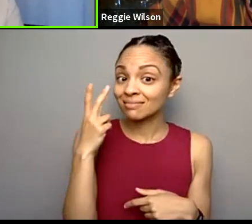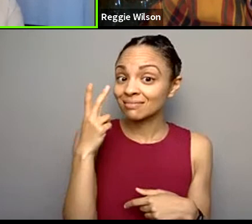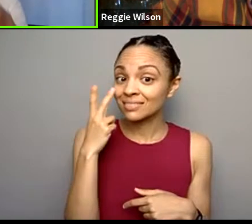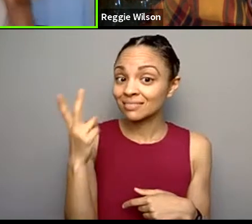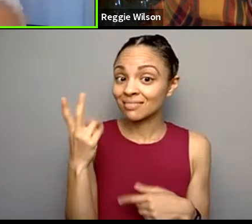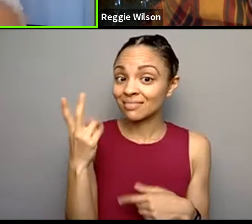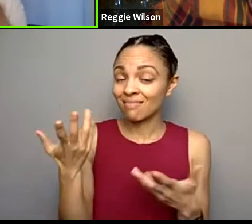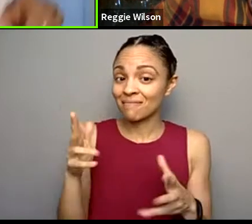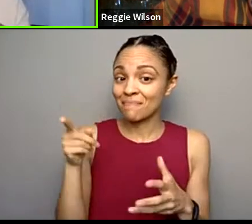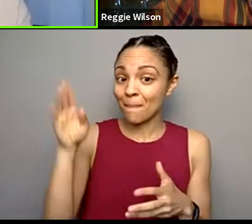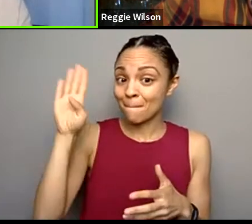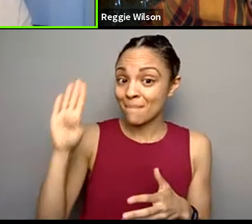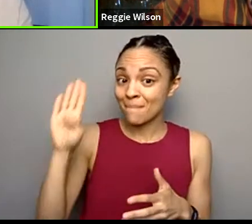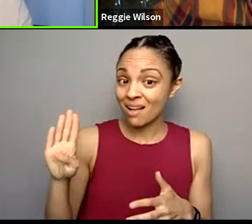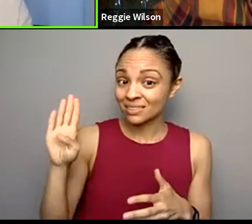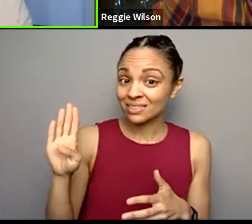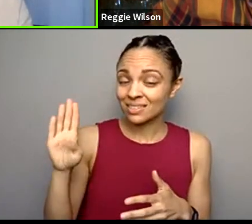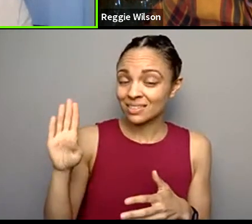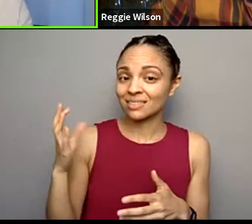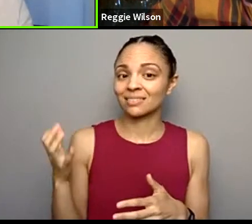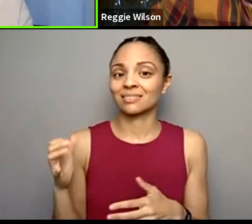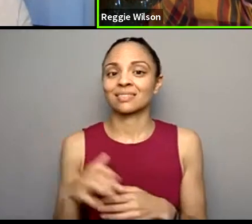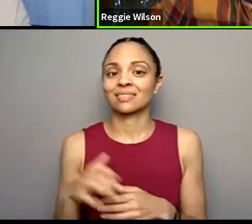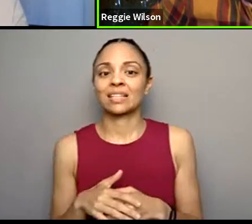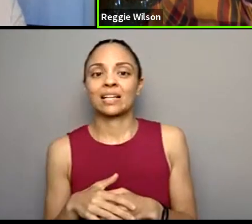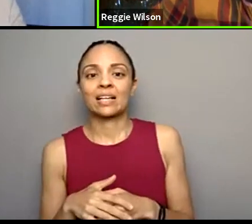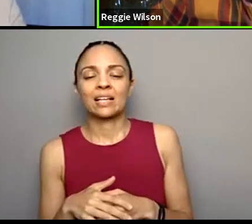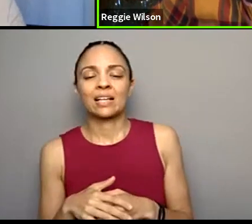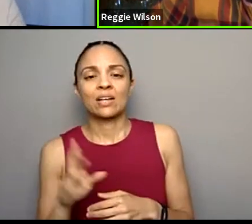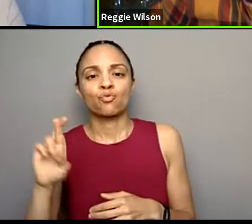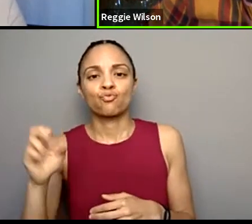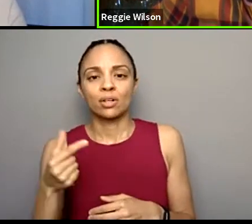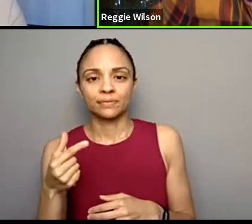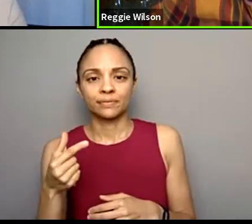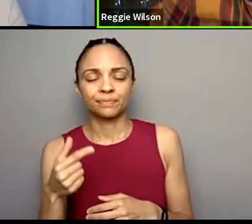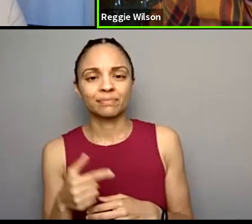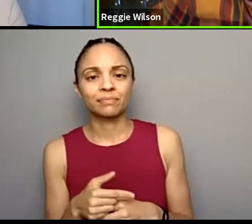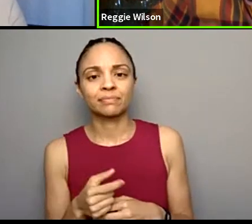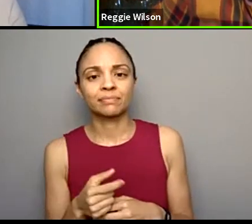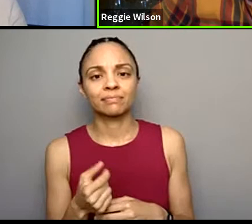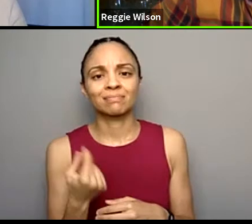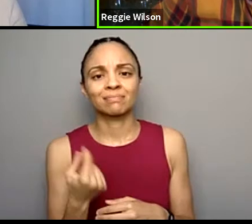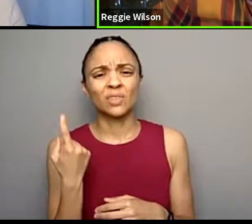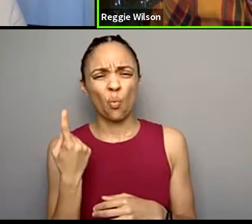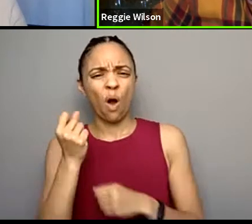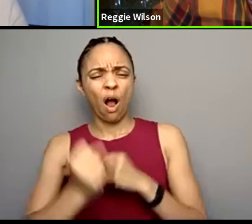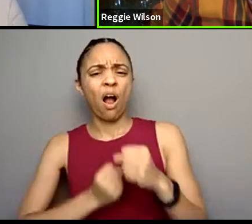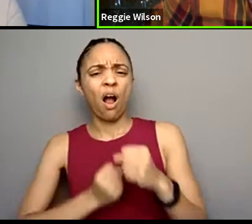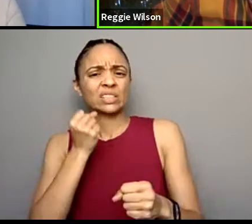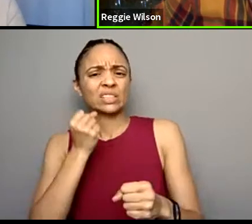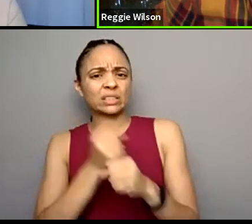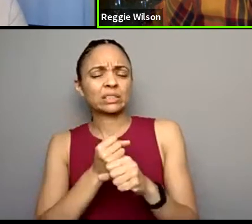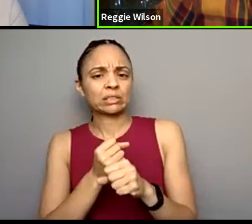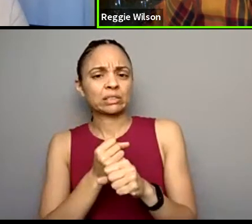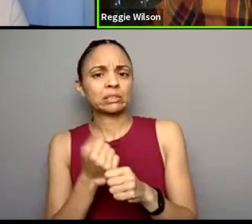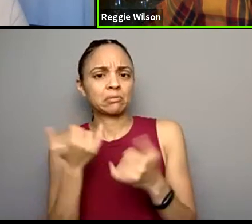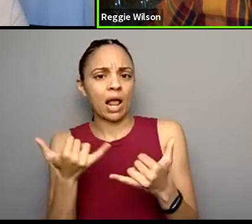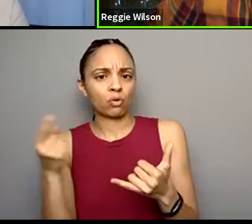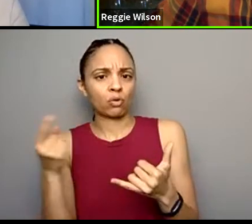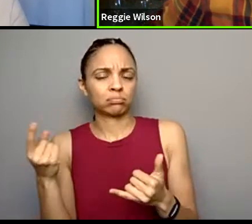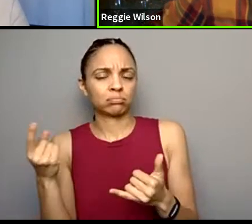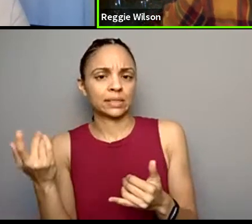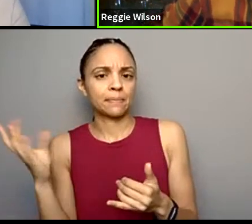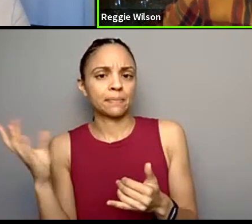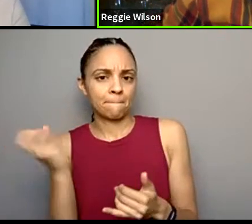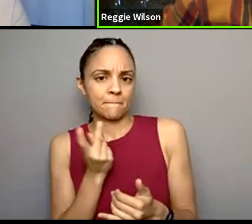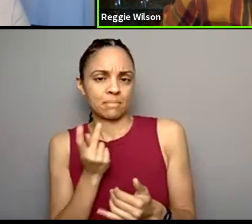Yeah. And he was freshly back, right? He'd been back maybe about a year then. Mm. Yeah, but we